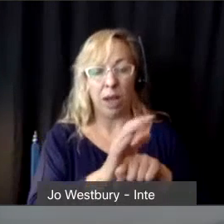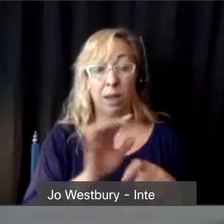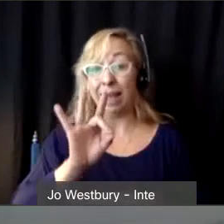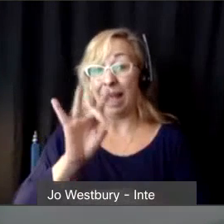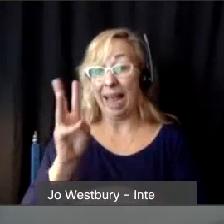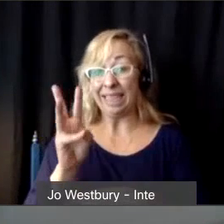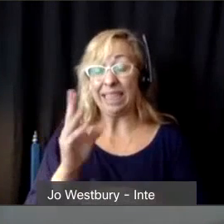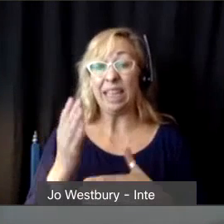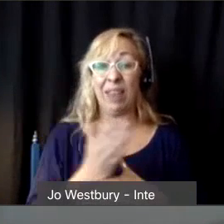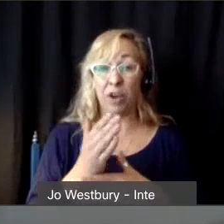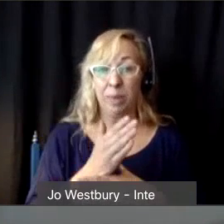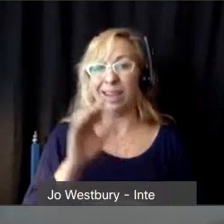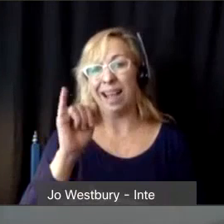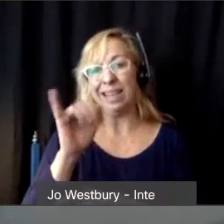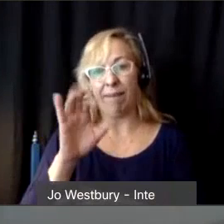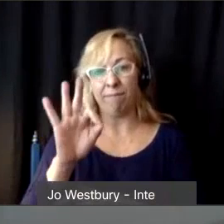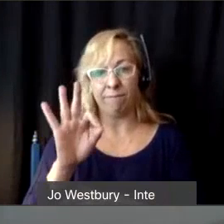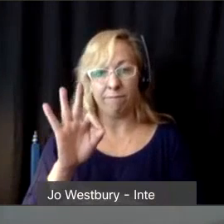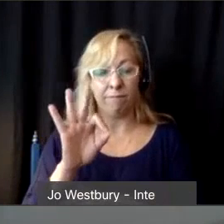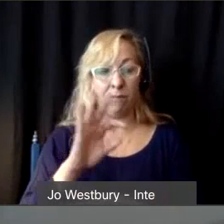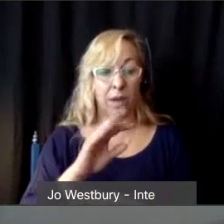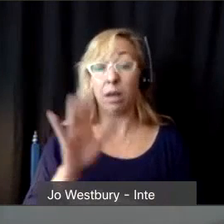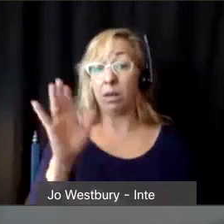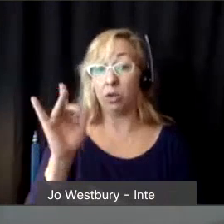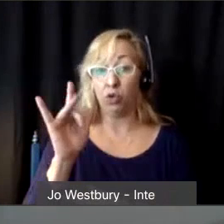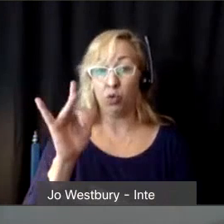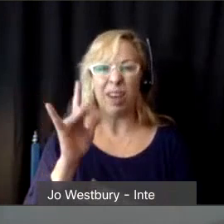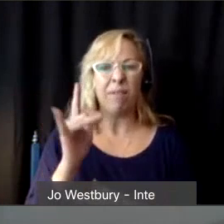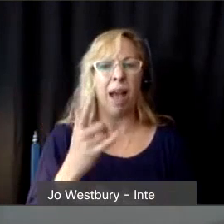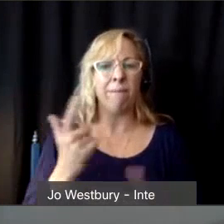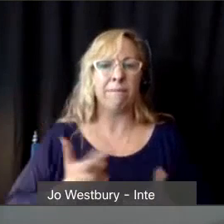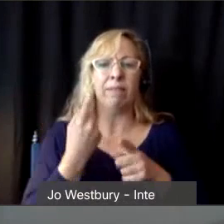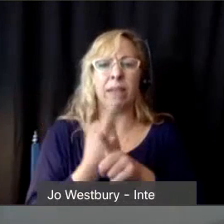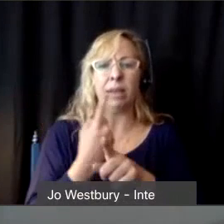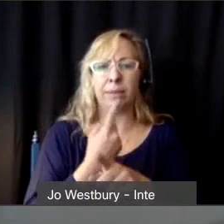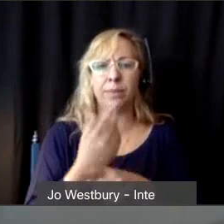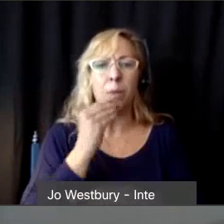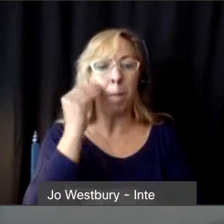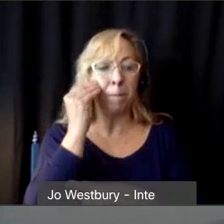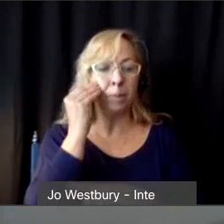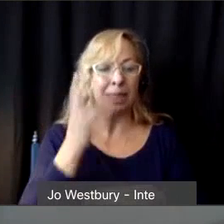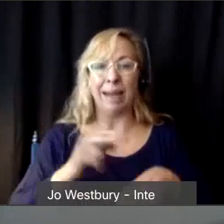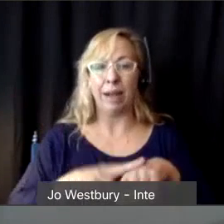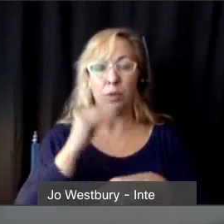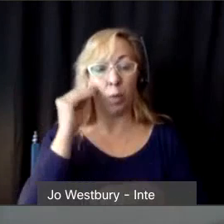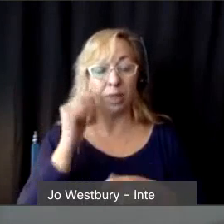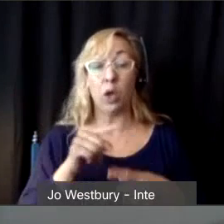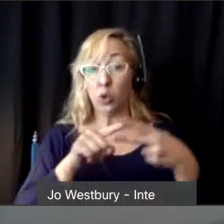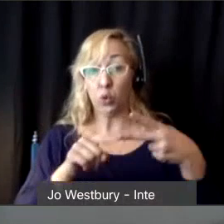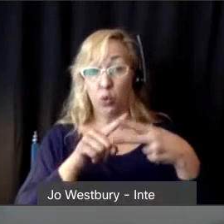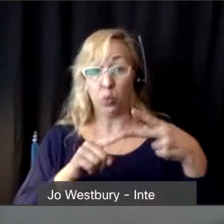care facilities, 25 in natural homes, 2 in a nursing